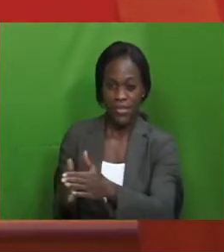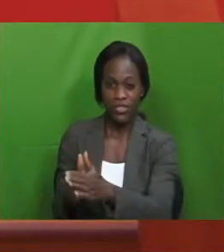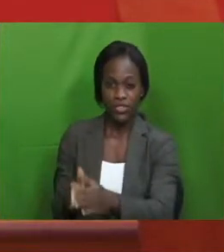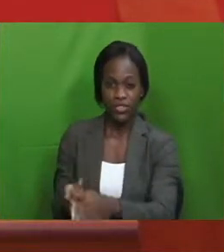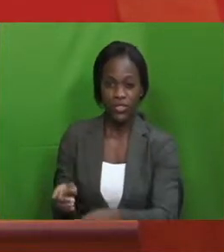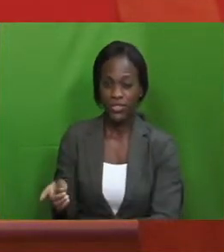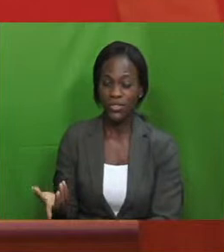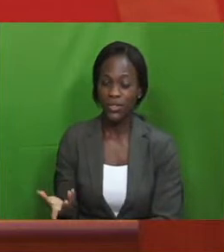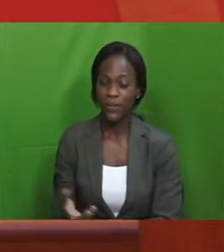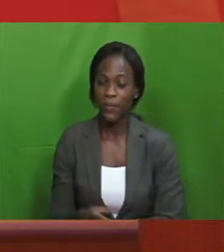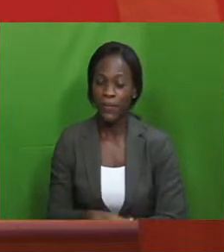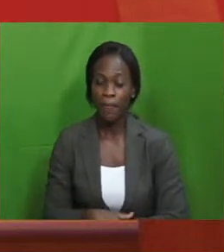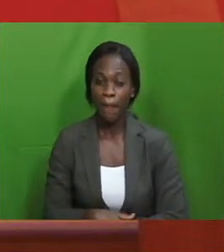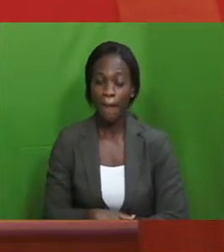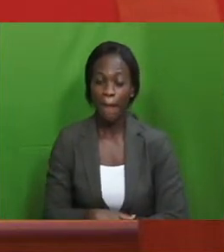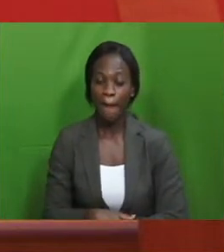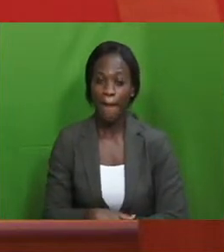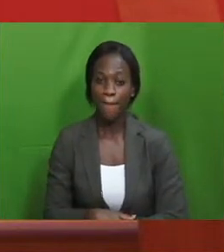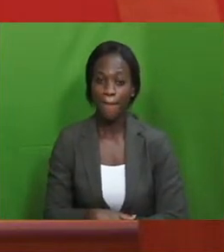Speaker,